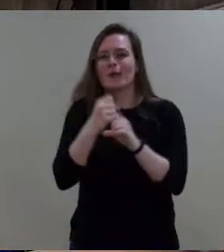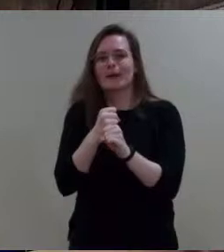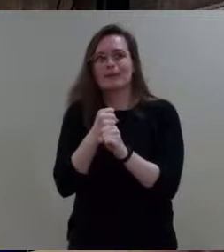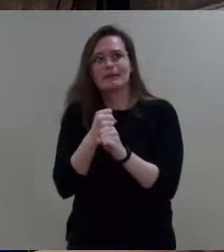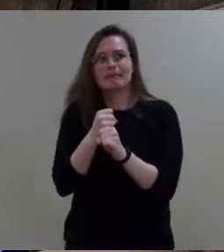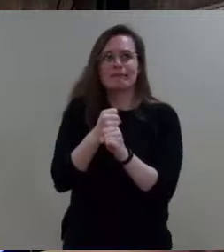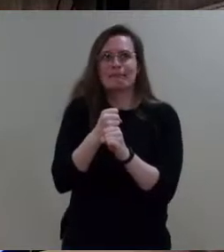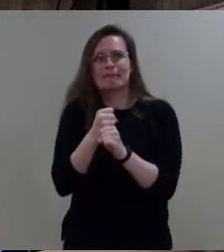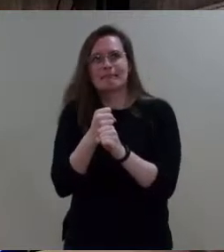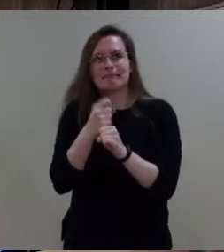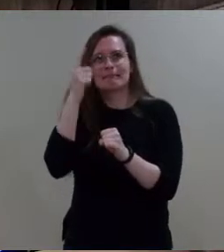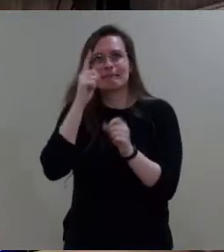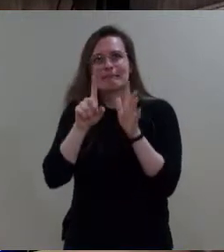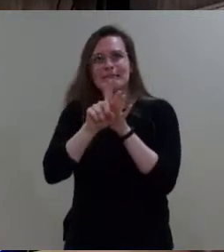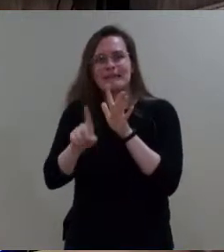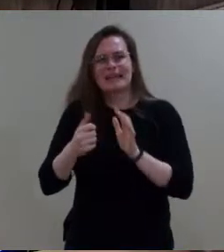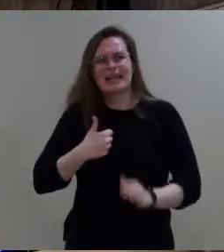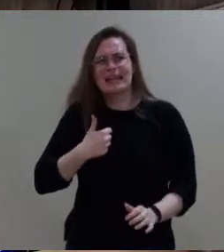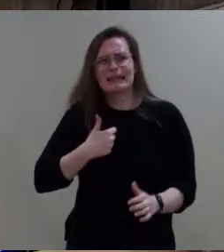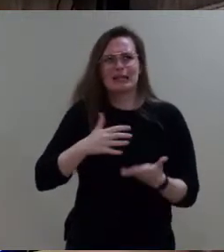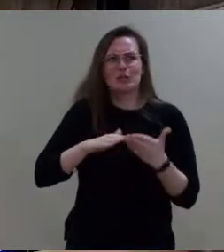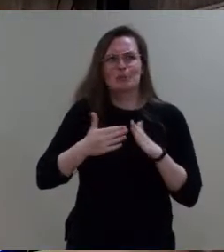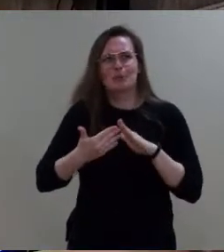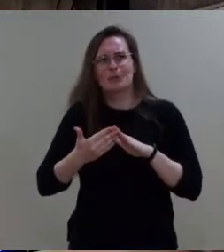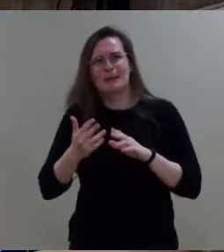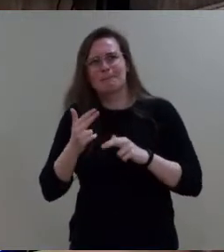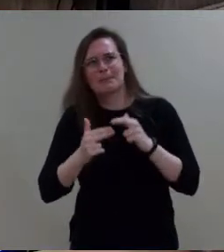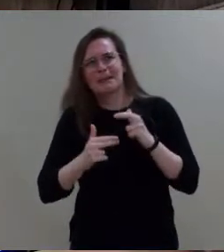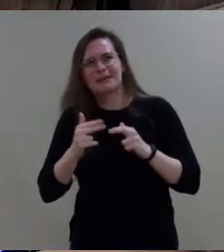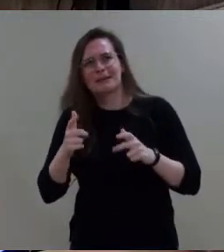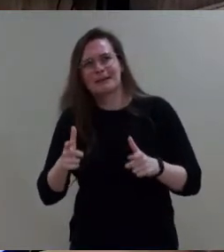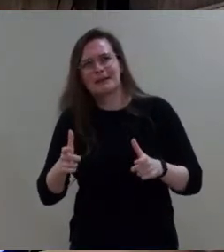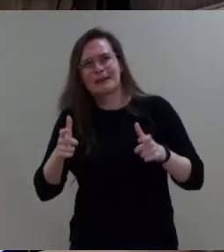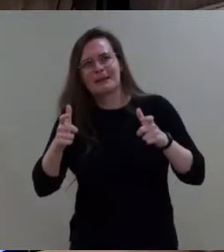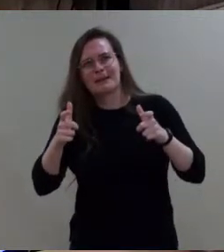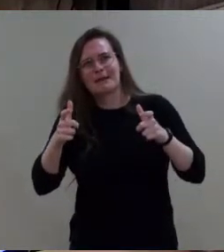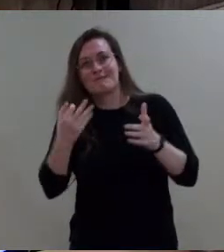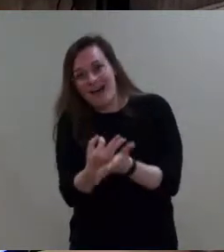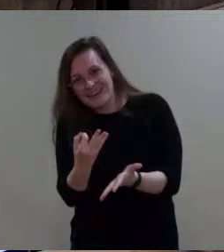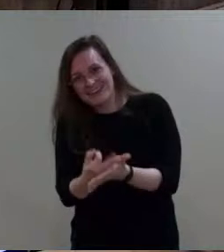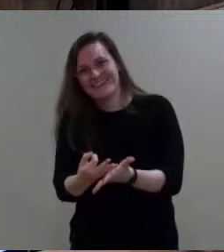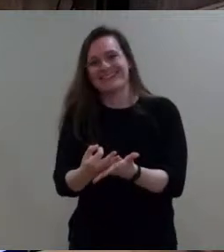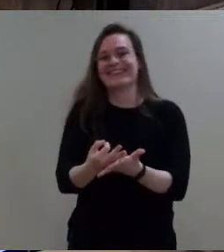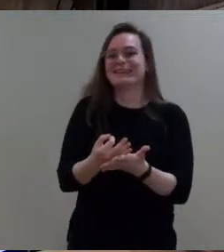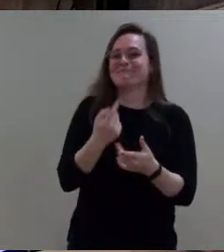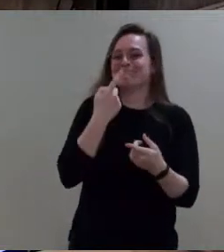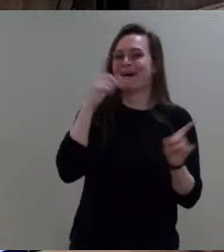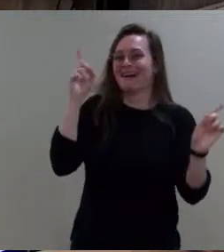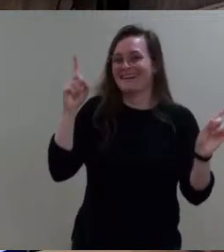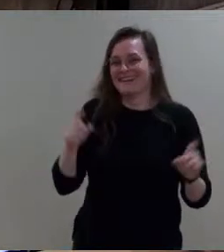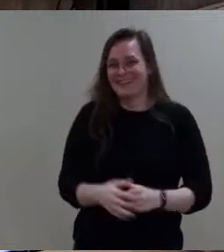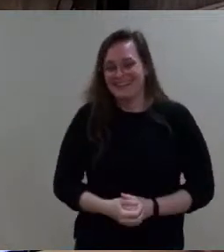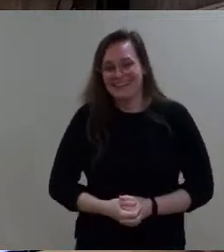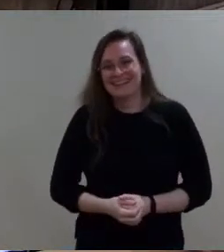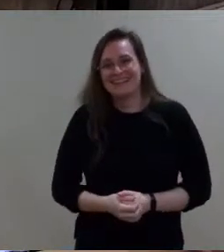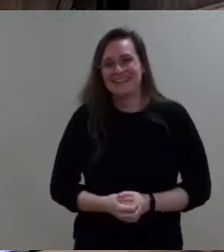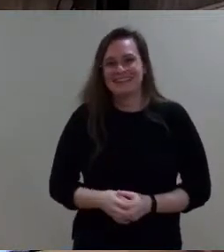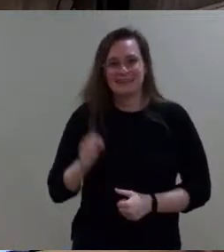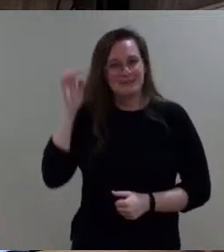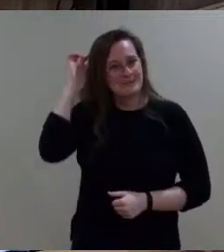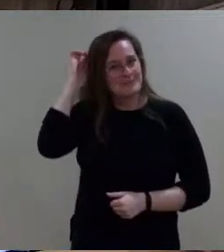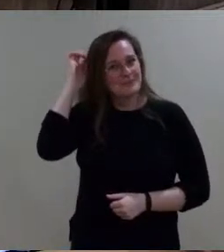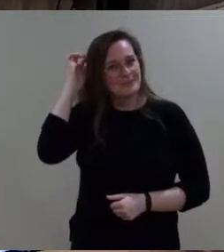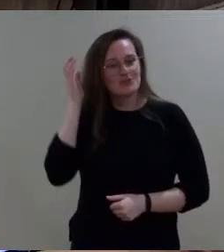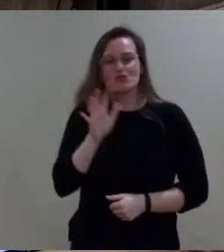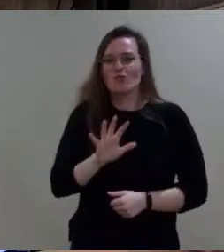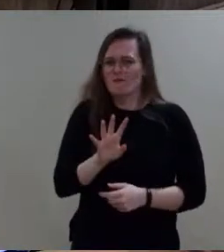Canadian Community Building. I got that far. Fund. I got it. The new gas tax acronym. We get around 400